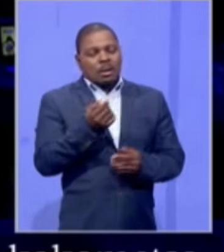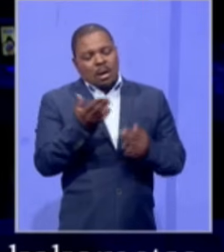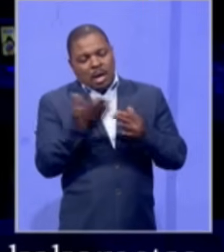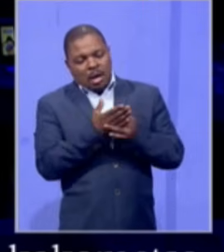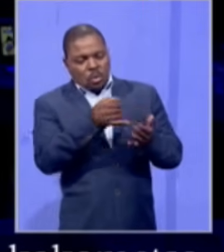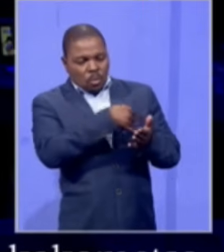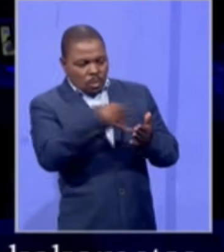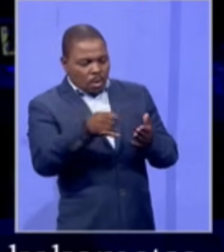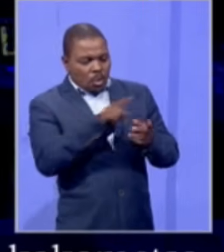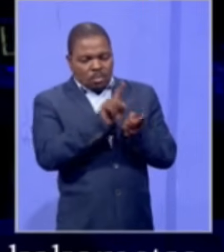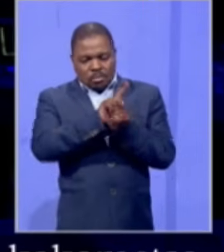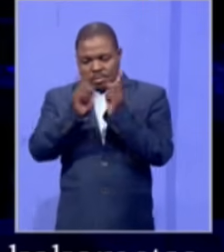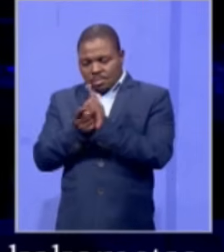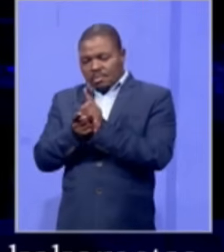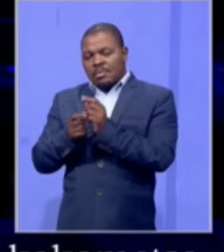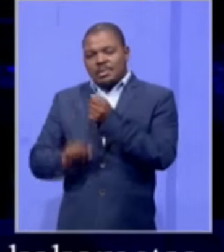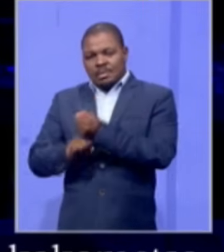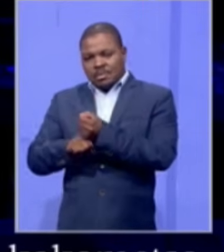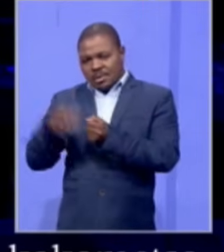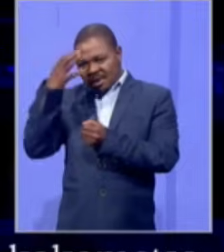bapaki ya mmuso.